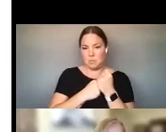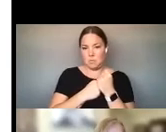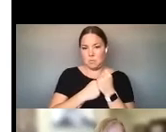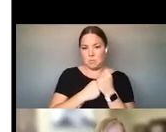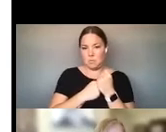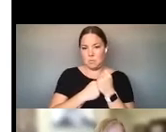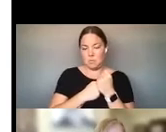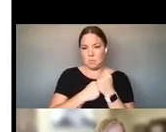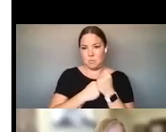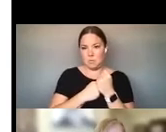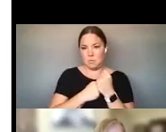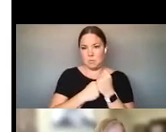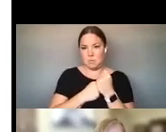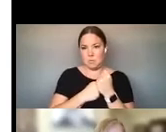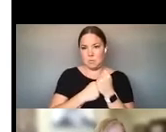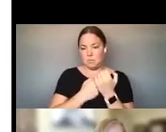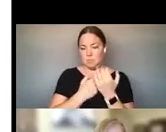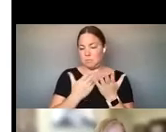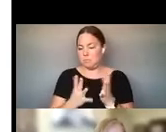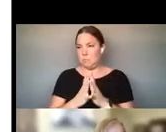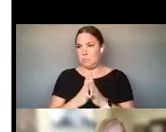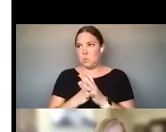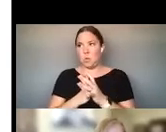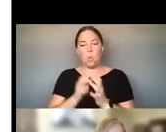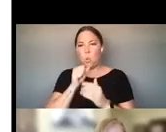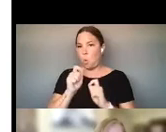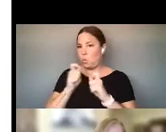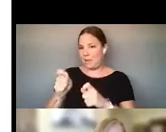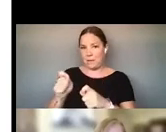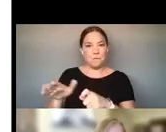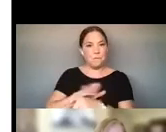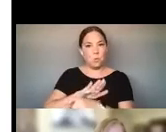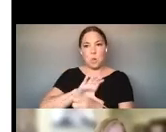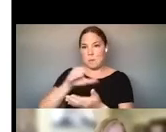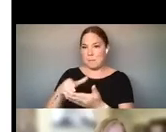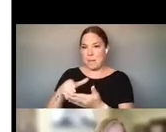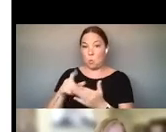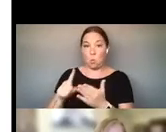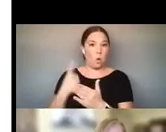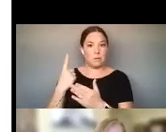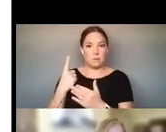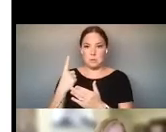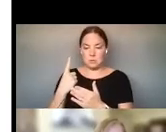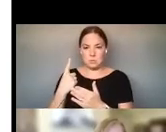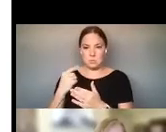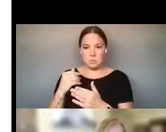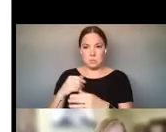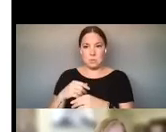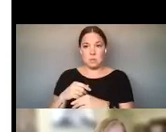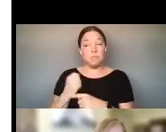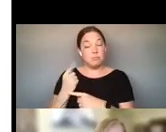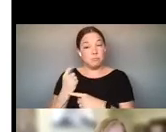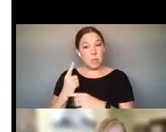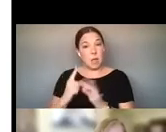We wouldn't necessarily be able to release the full grant amount all at once unless you are incurring those costs